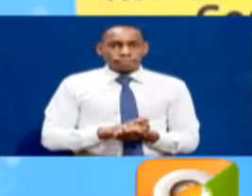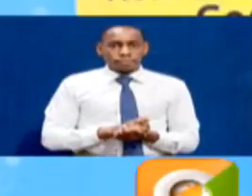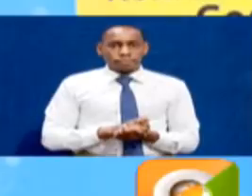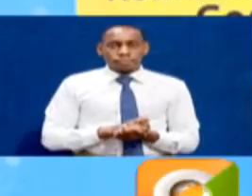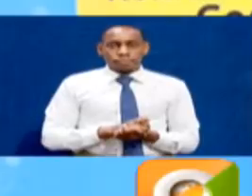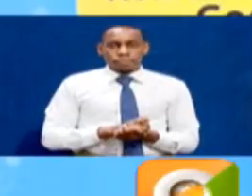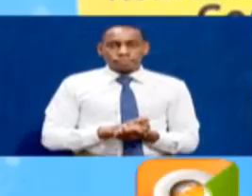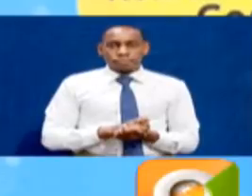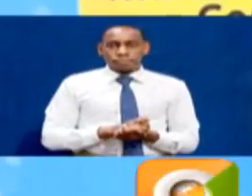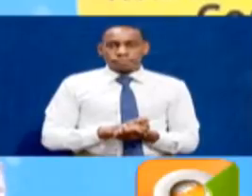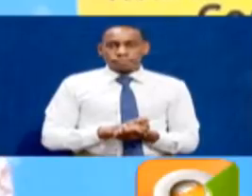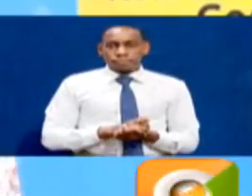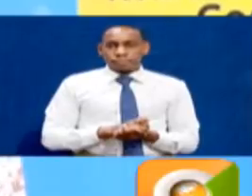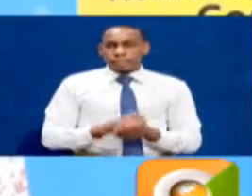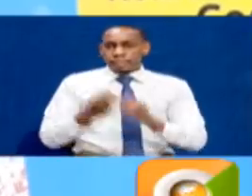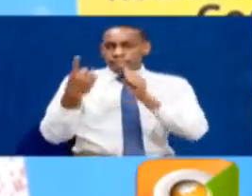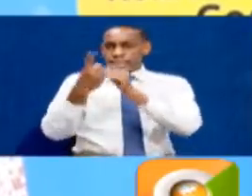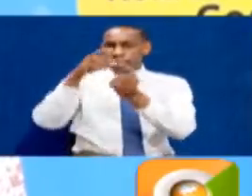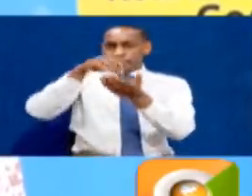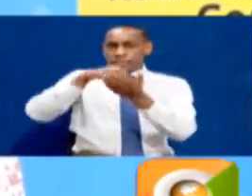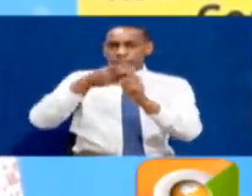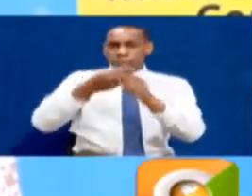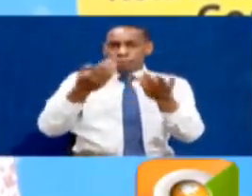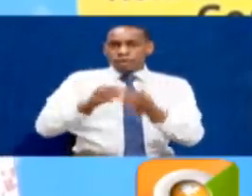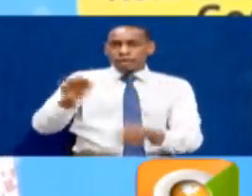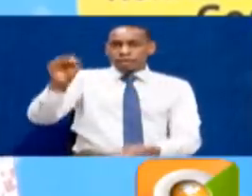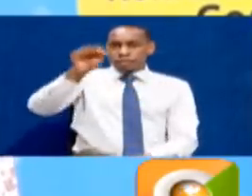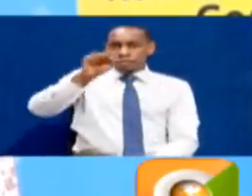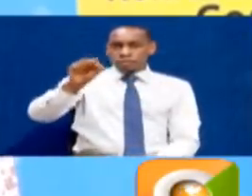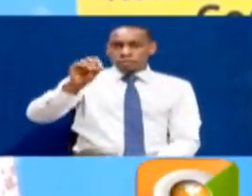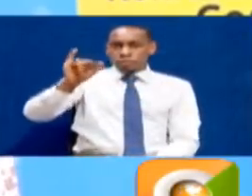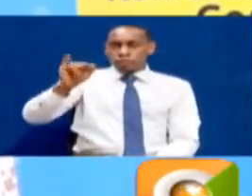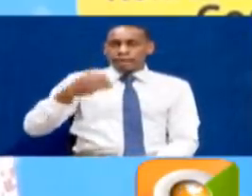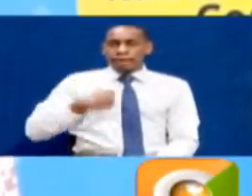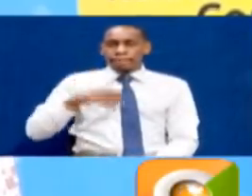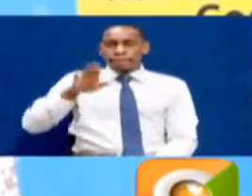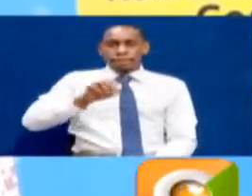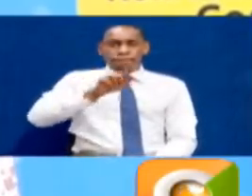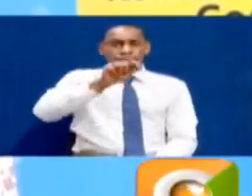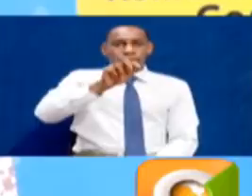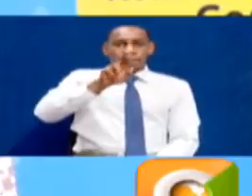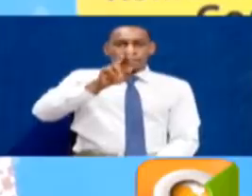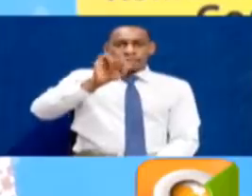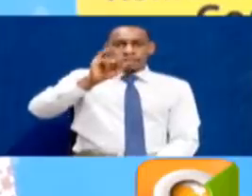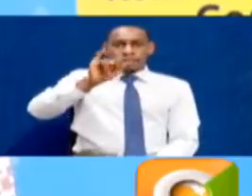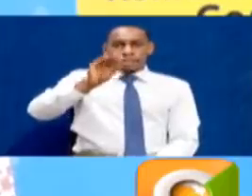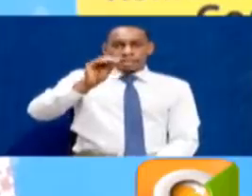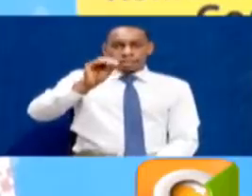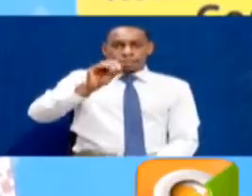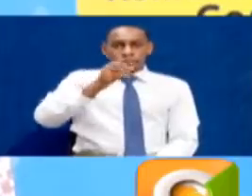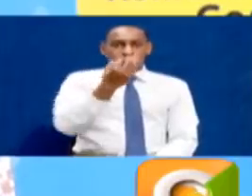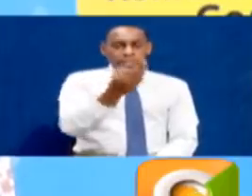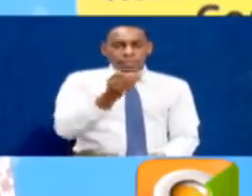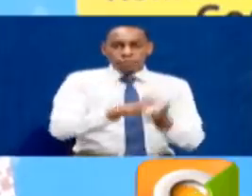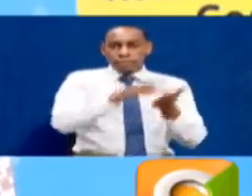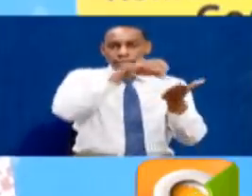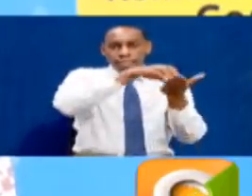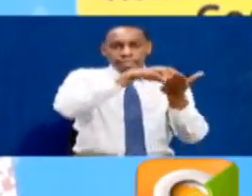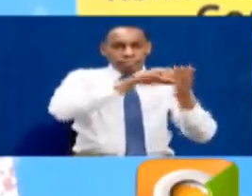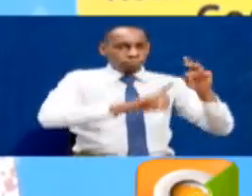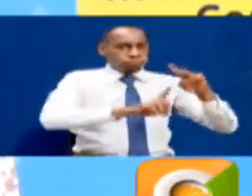There was an issue, the 11 cases come from Soy. Soy has got 5, Turbo 3, and there is a case